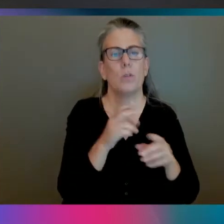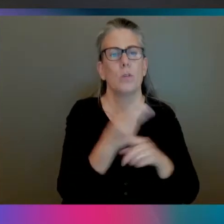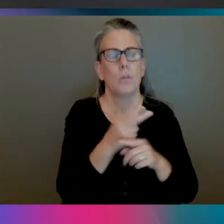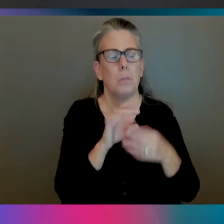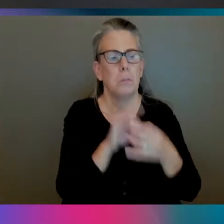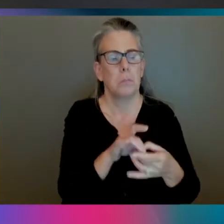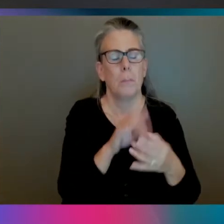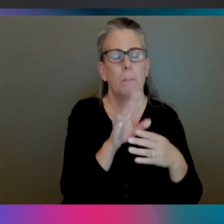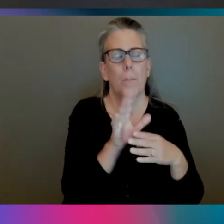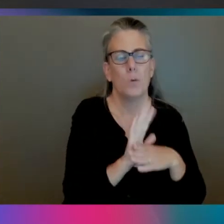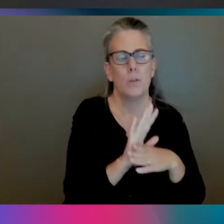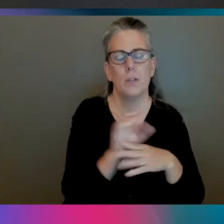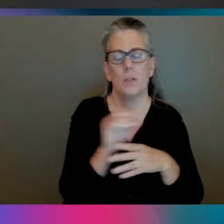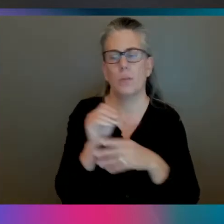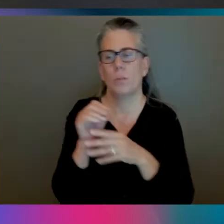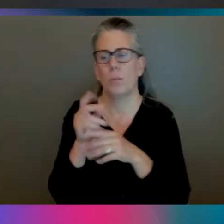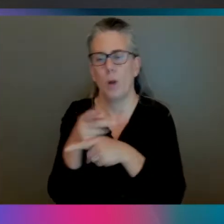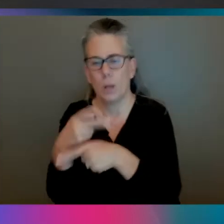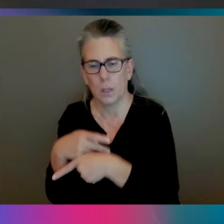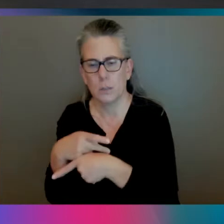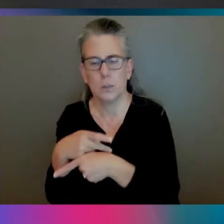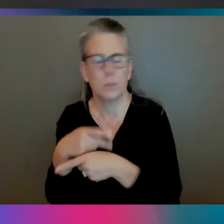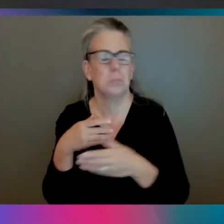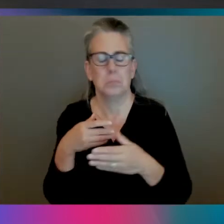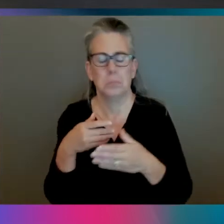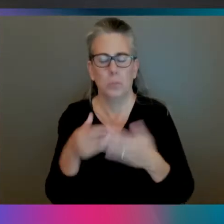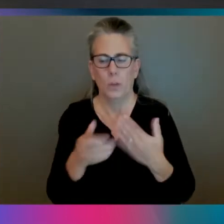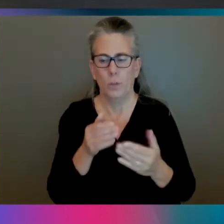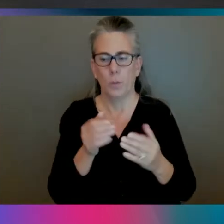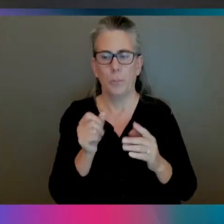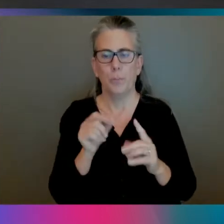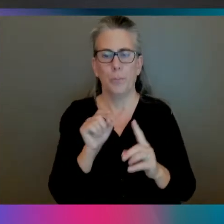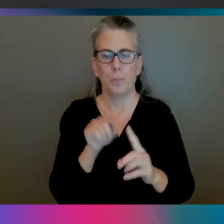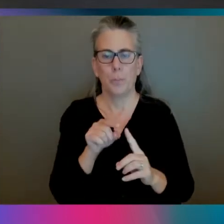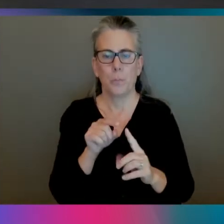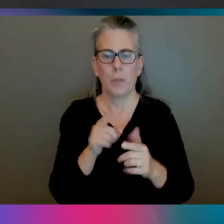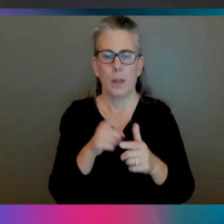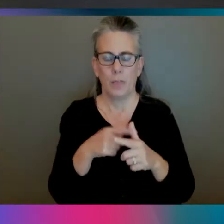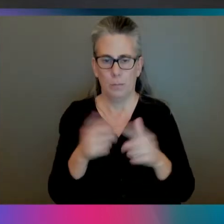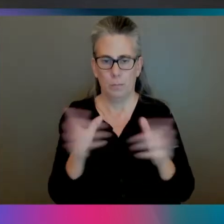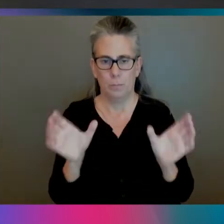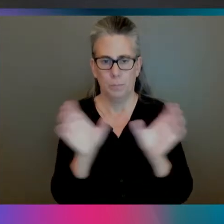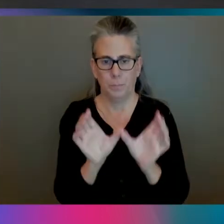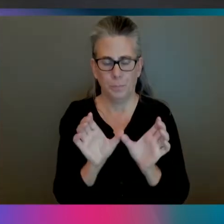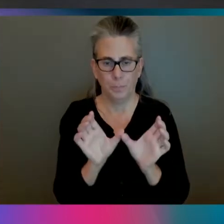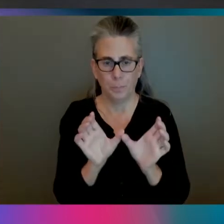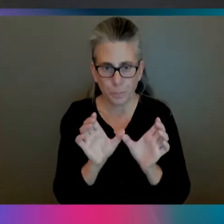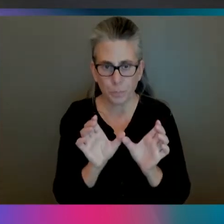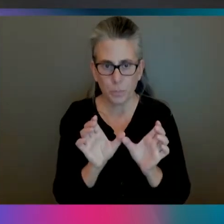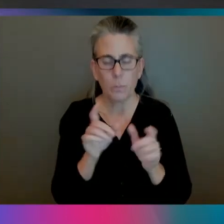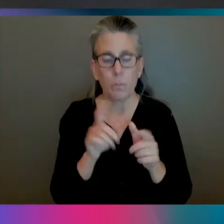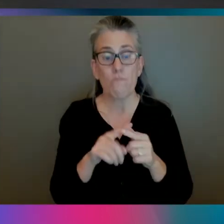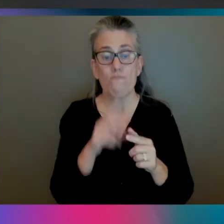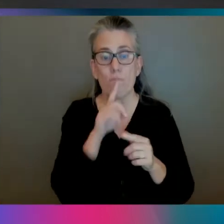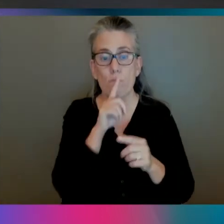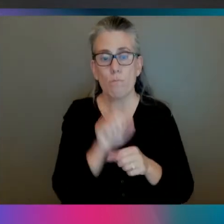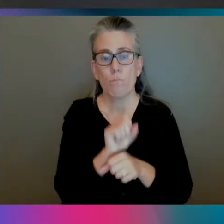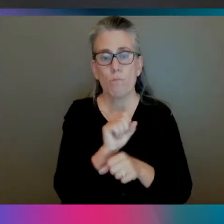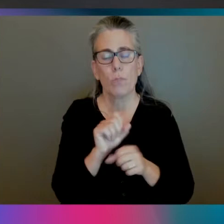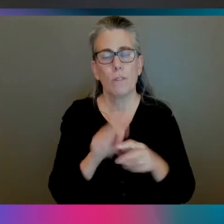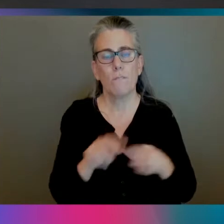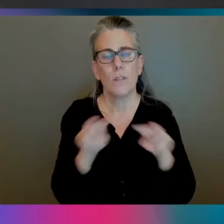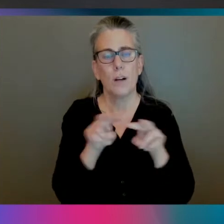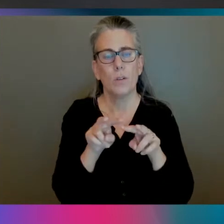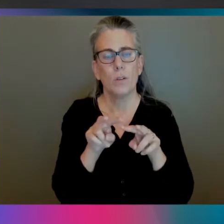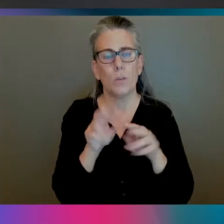etc. And from those, I'm trying to combine. And then those real value pieces is like we were talking about a second ago. It could be that